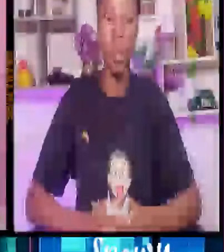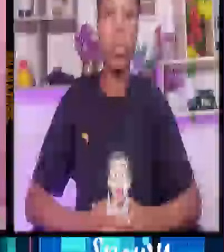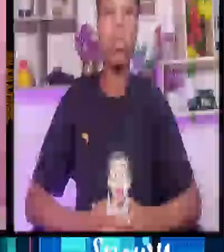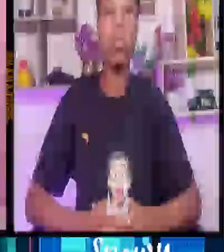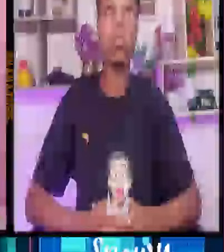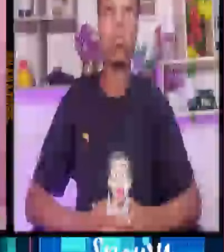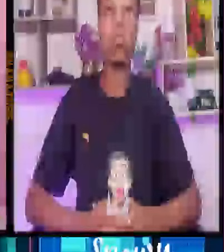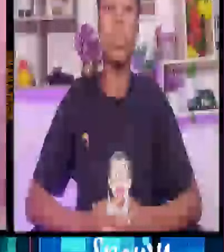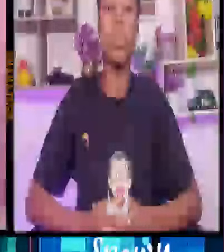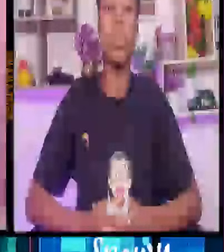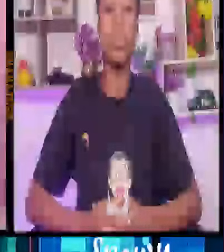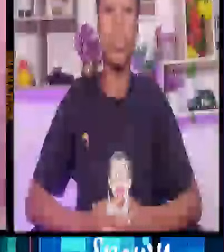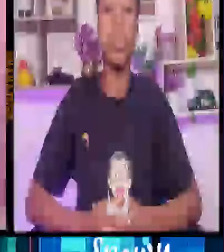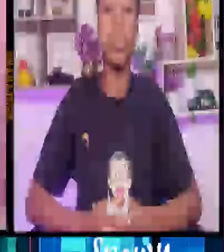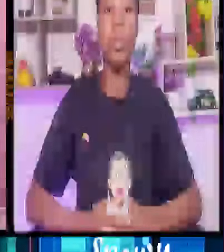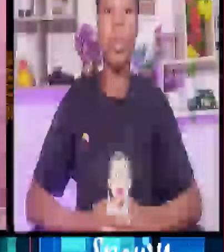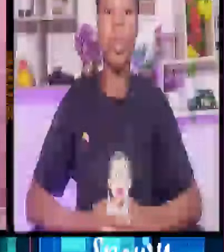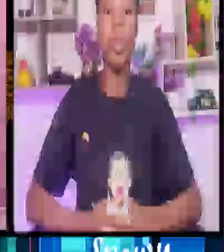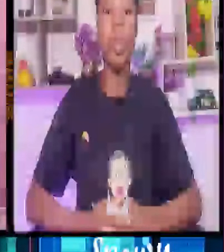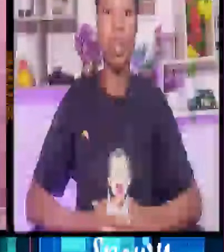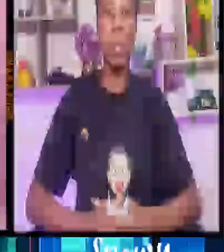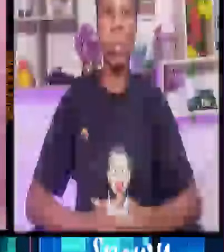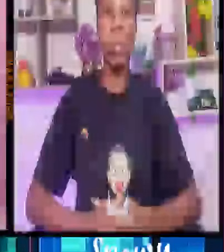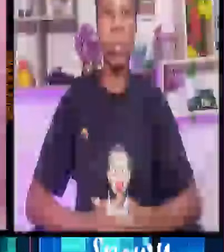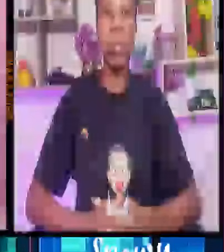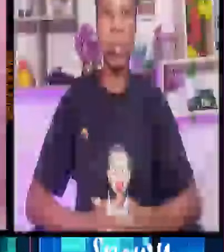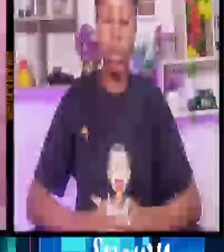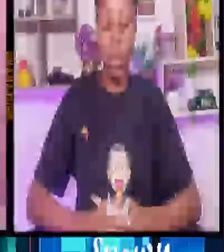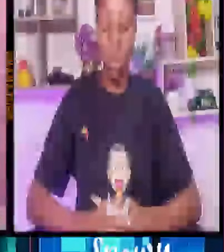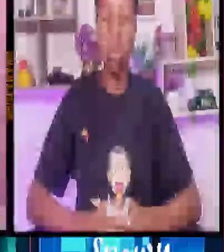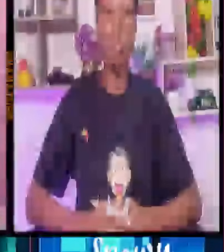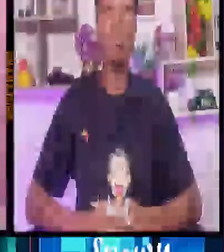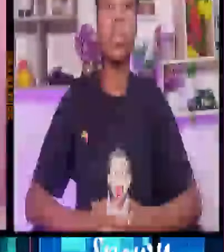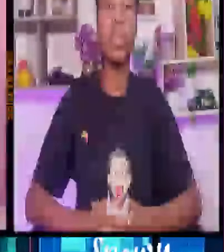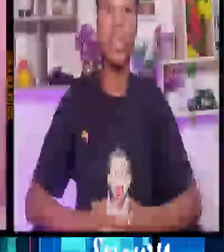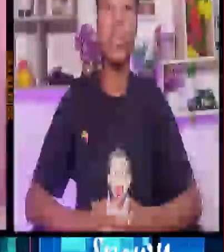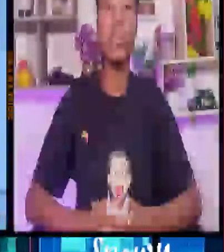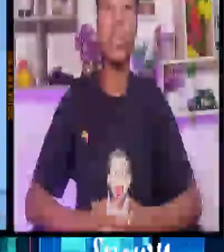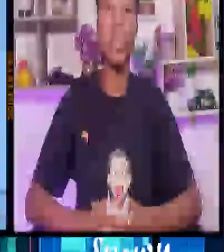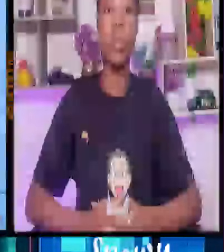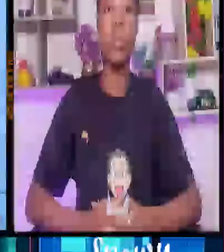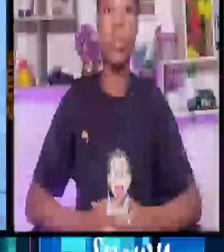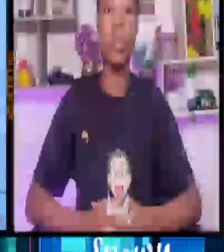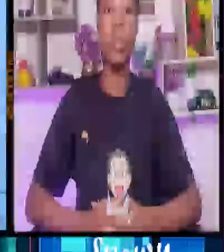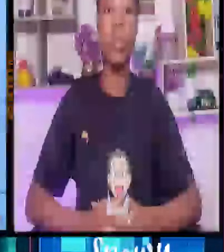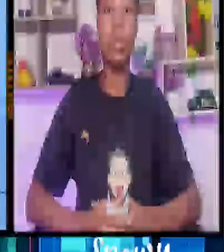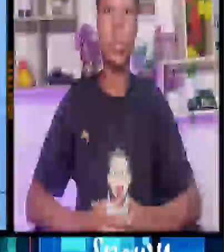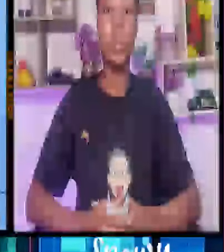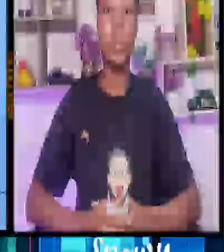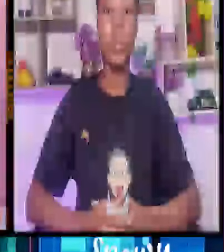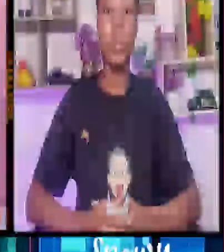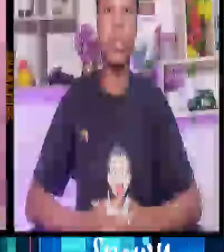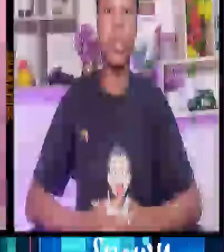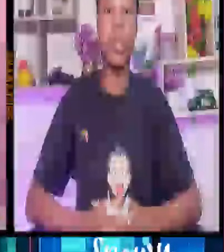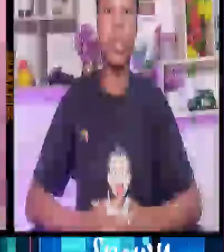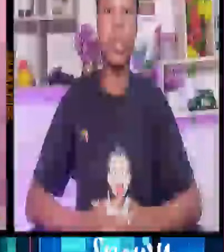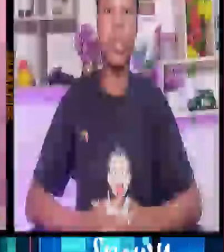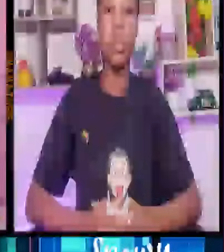Also, President Mahama, he also came once and he won. But of course, when you narrow the conversation to the NPP